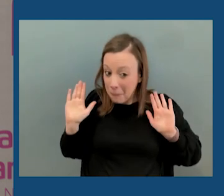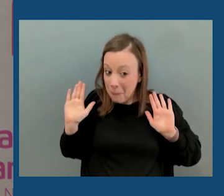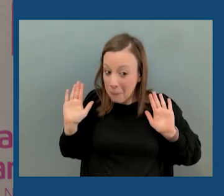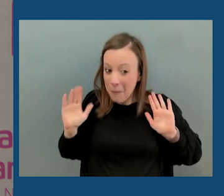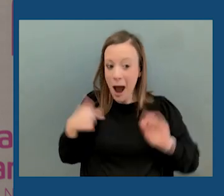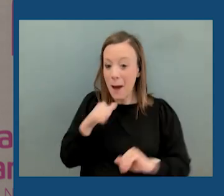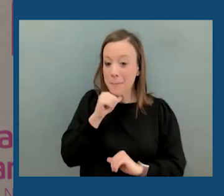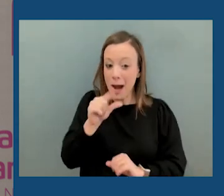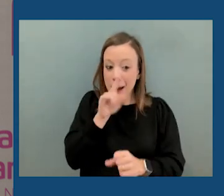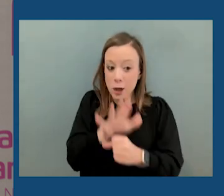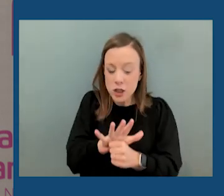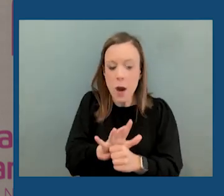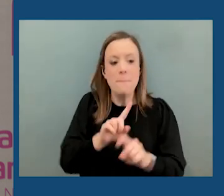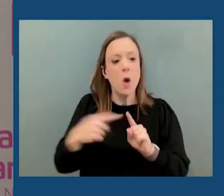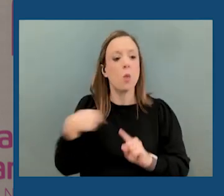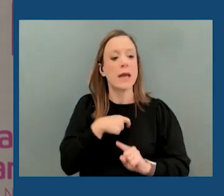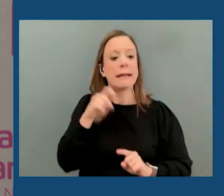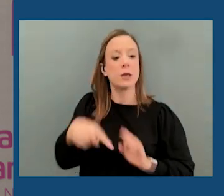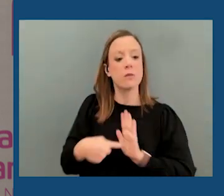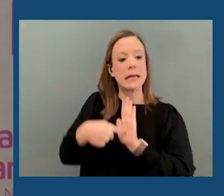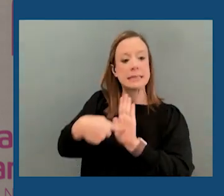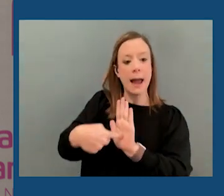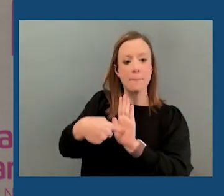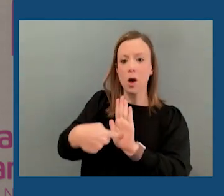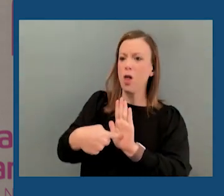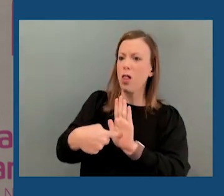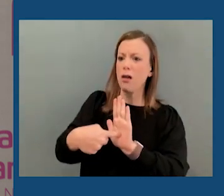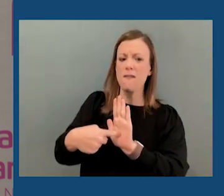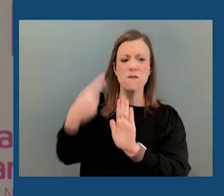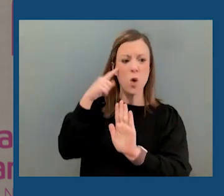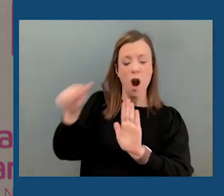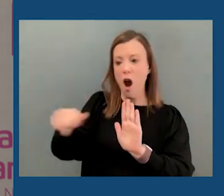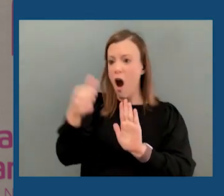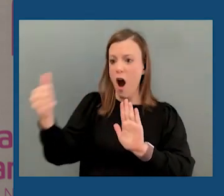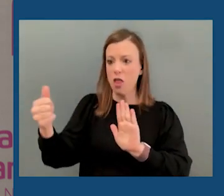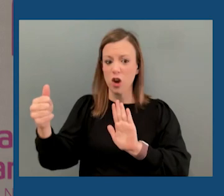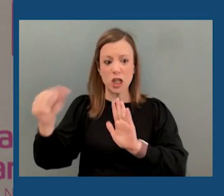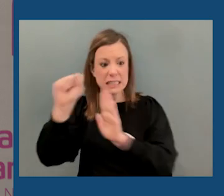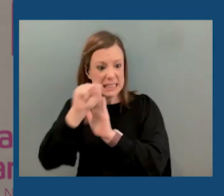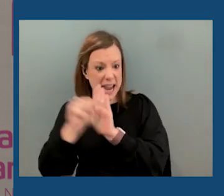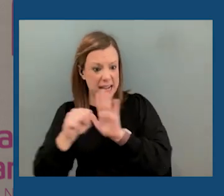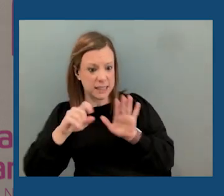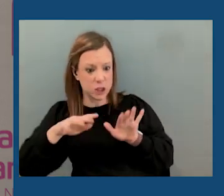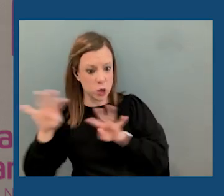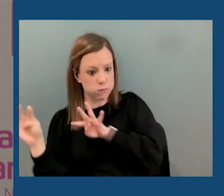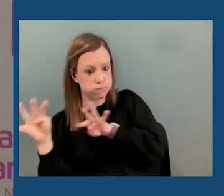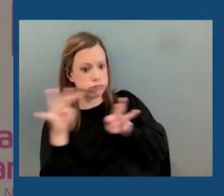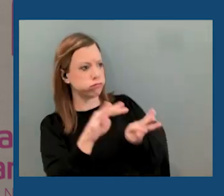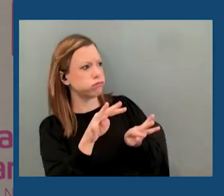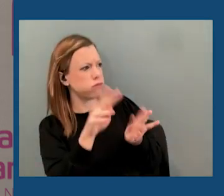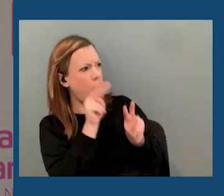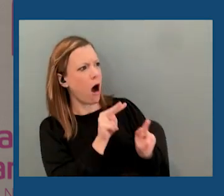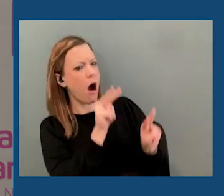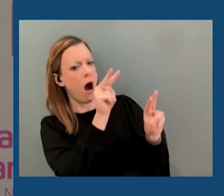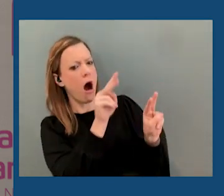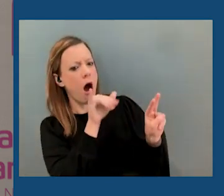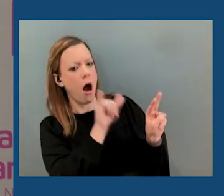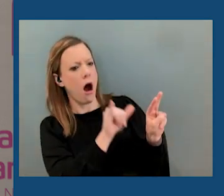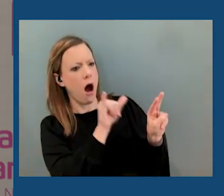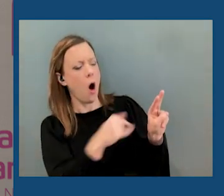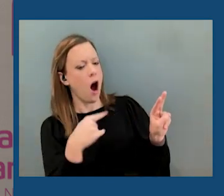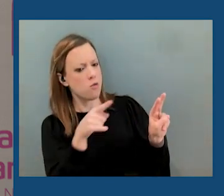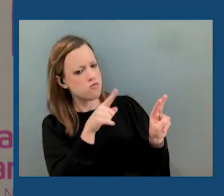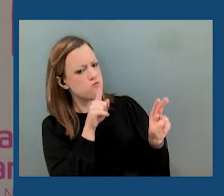of the country as to how we're going to show how much we respect women and how much we respect women's choice on what to do with